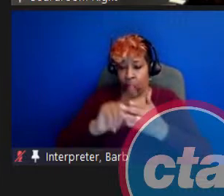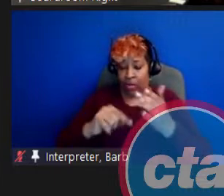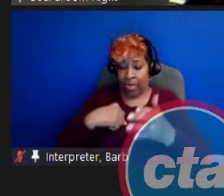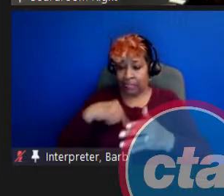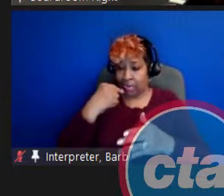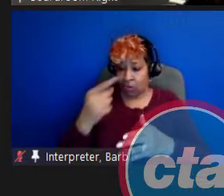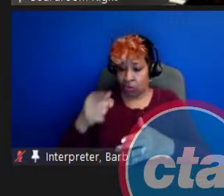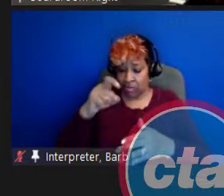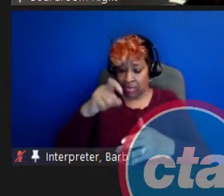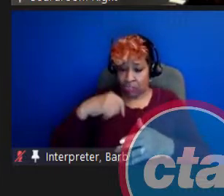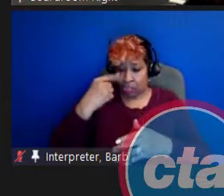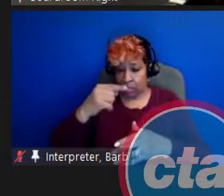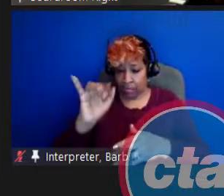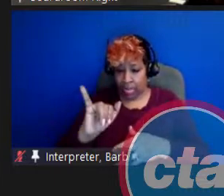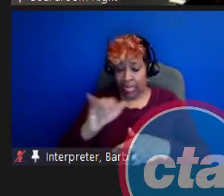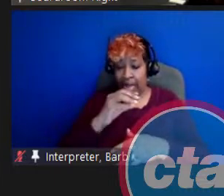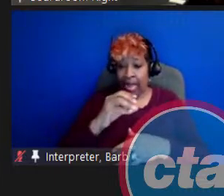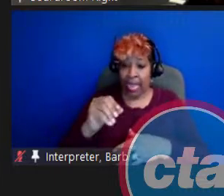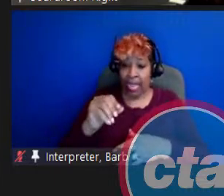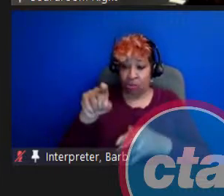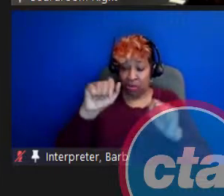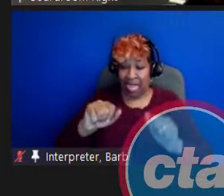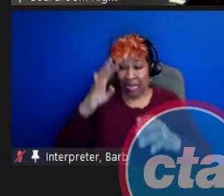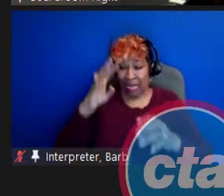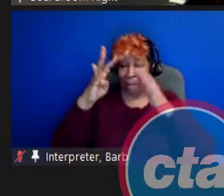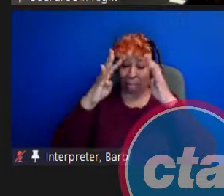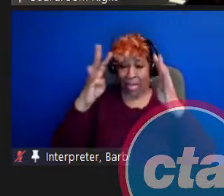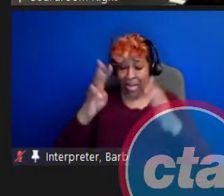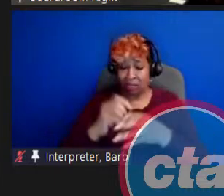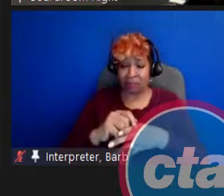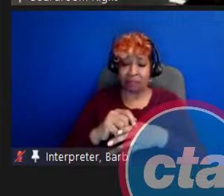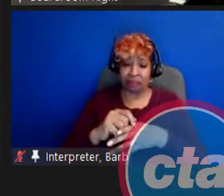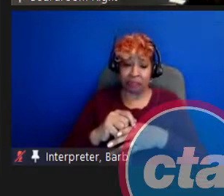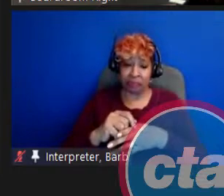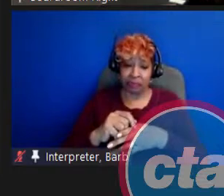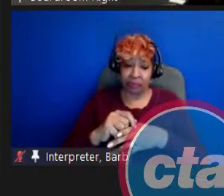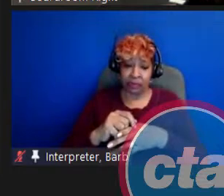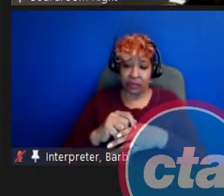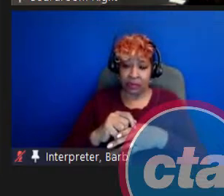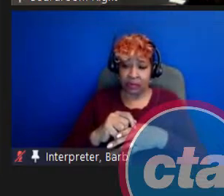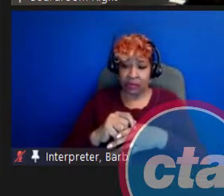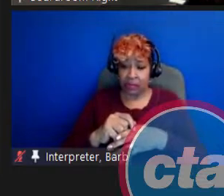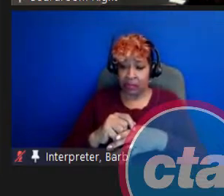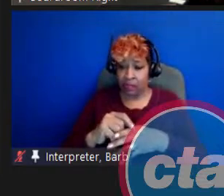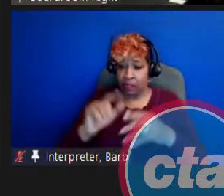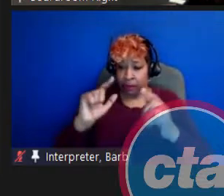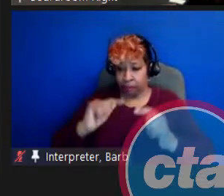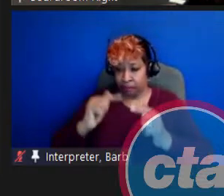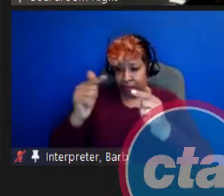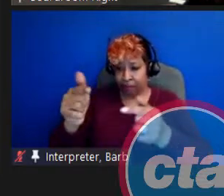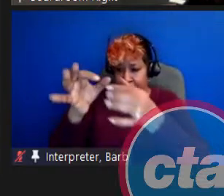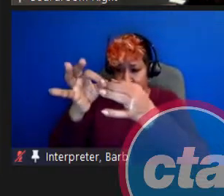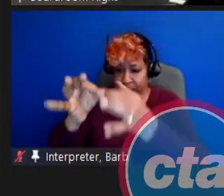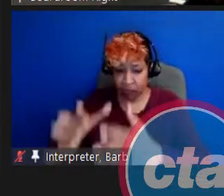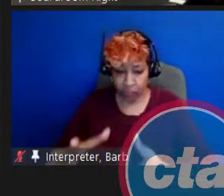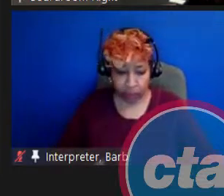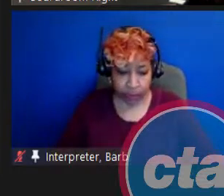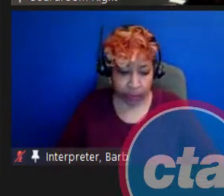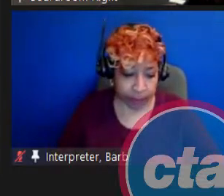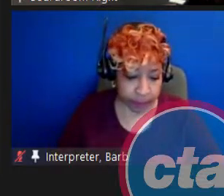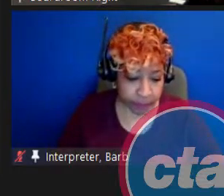like. And as you can imagine, if you start that in 2022, but you're not going to procure the thing